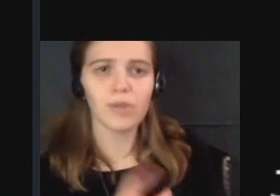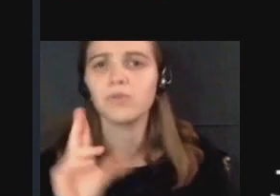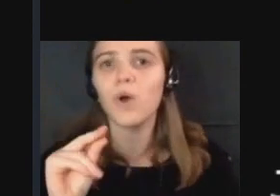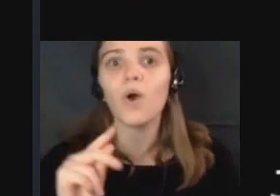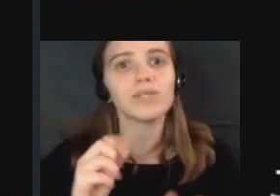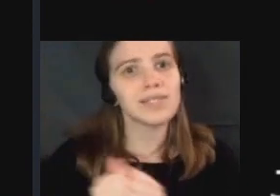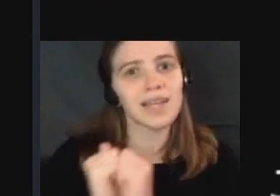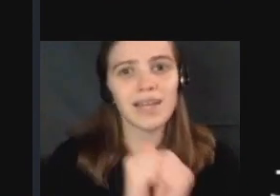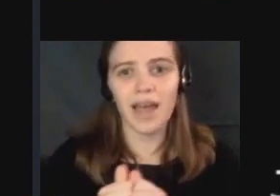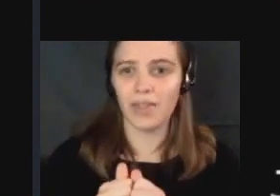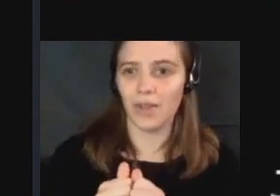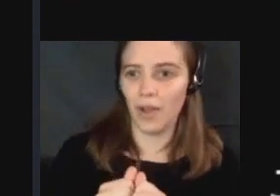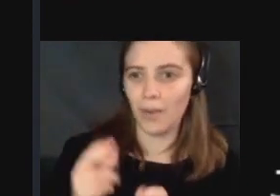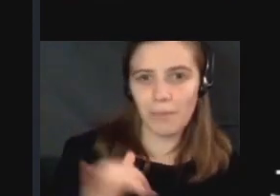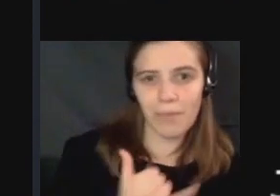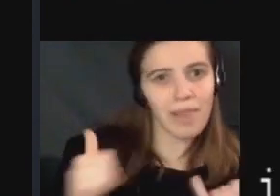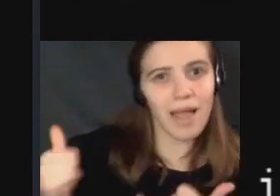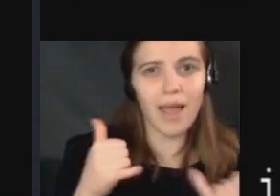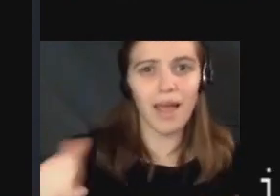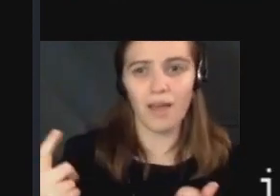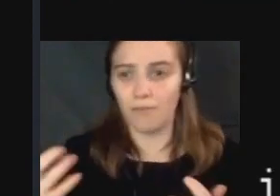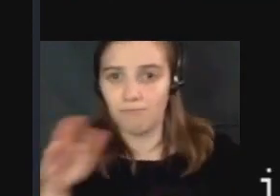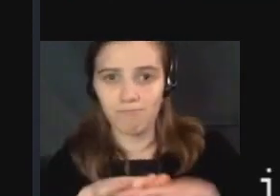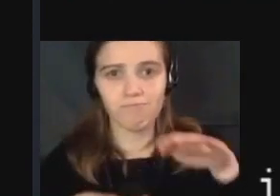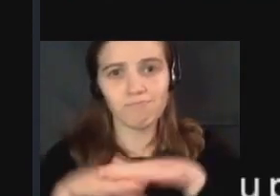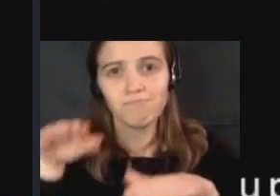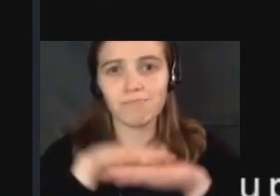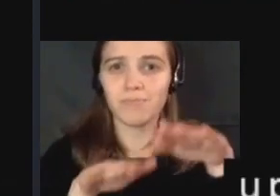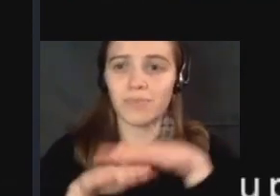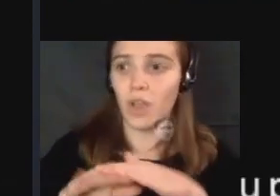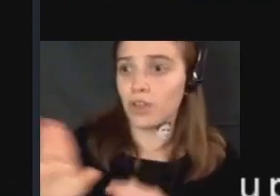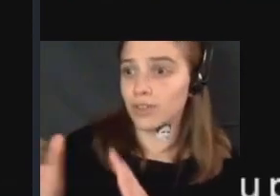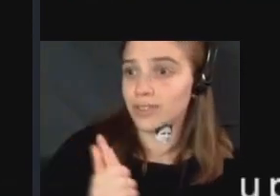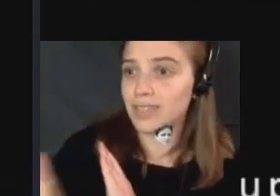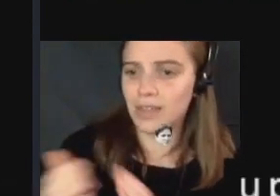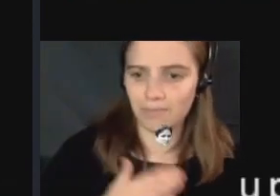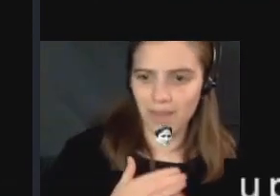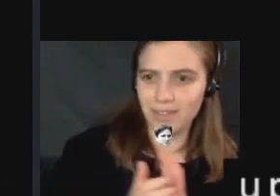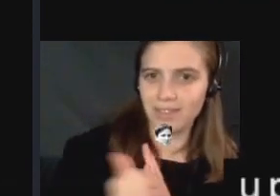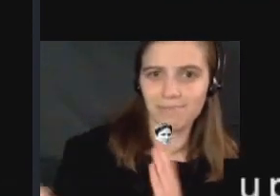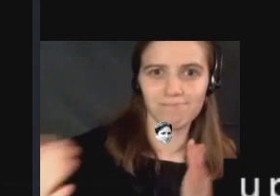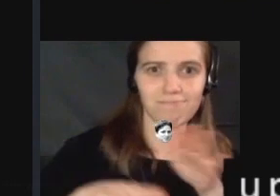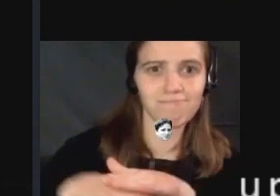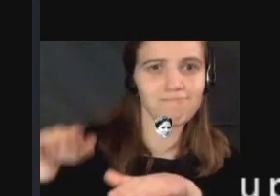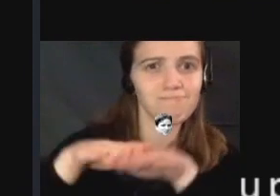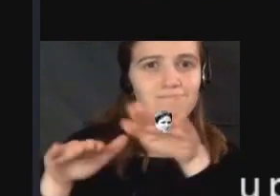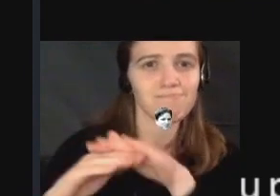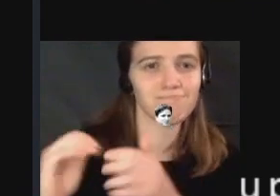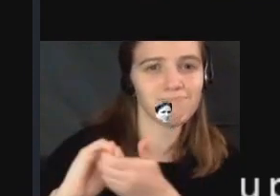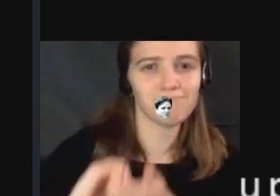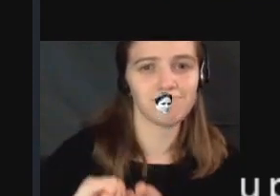upon textures, building on each other's unique talents and energies. J'avoue, ça tient le coup les